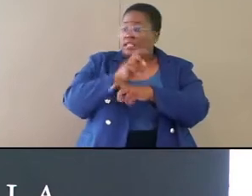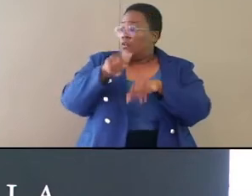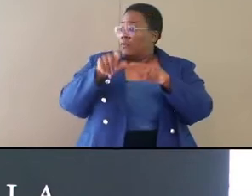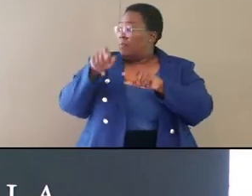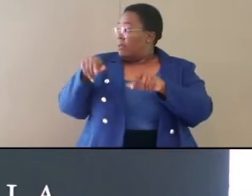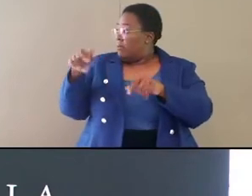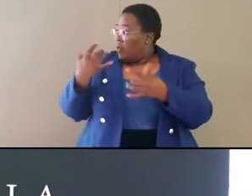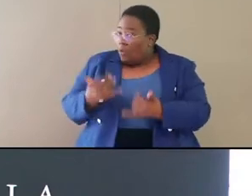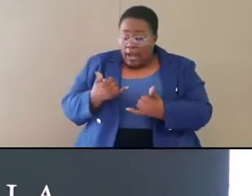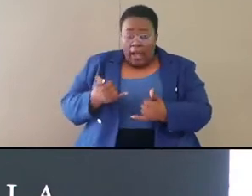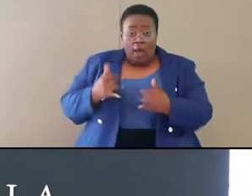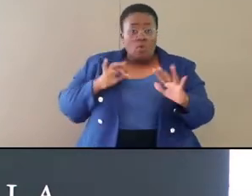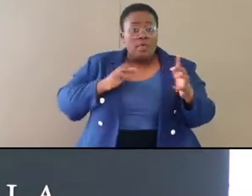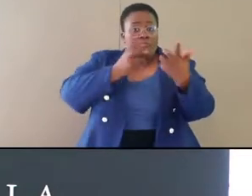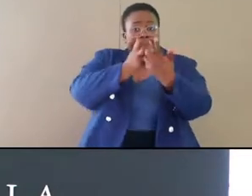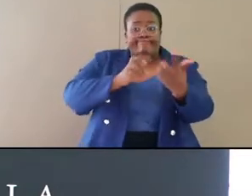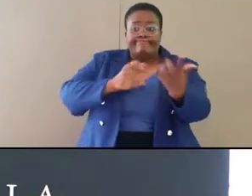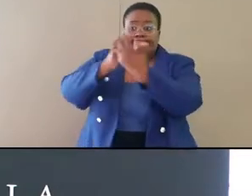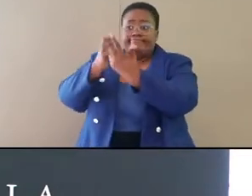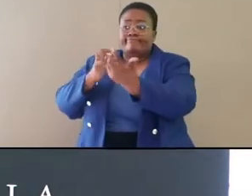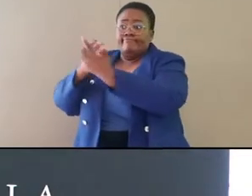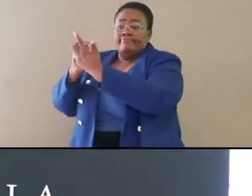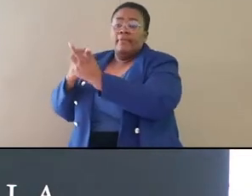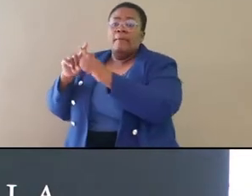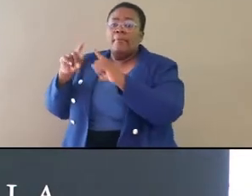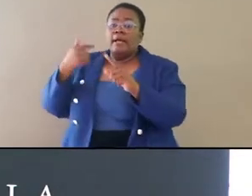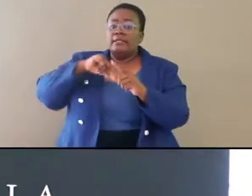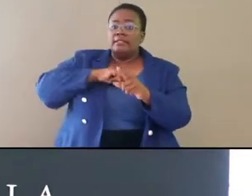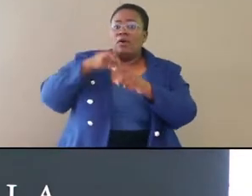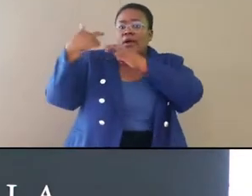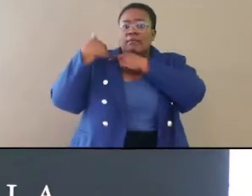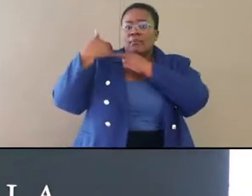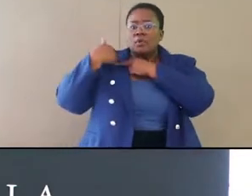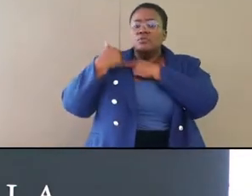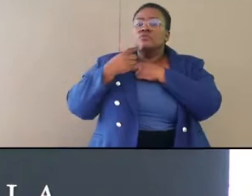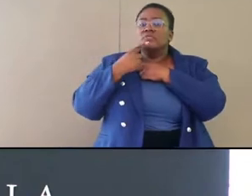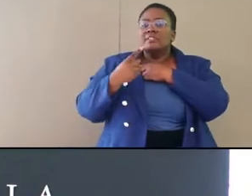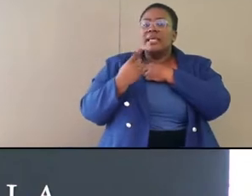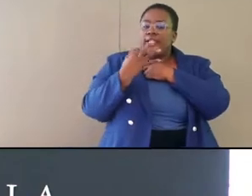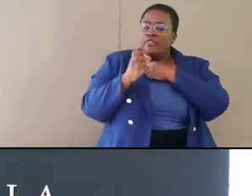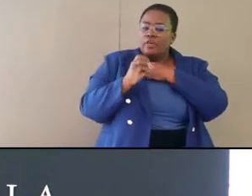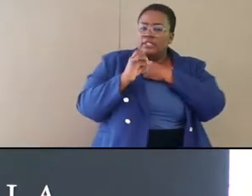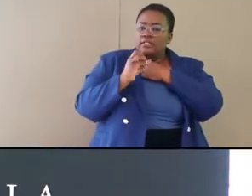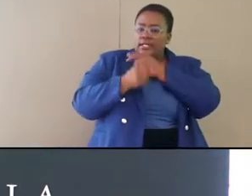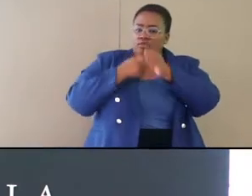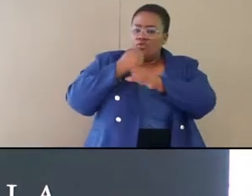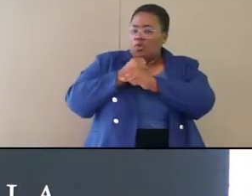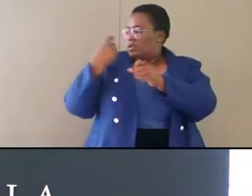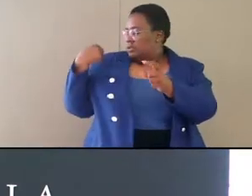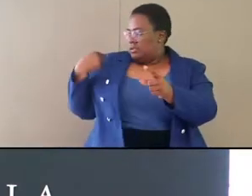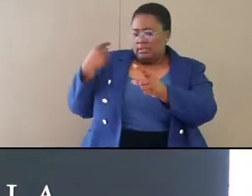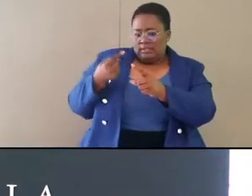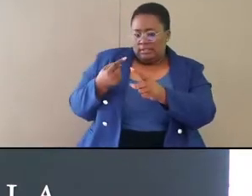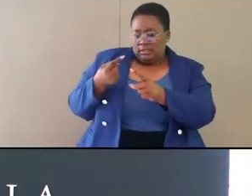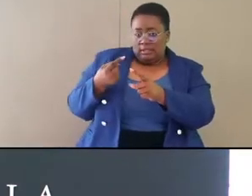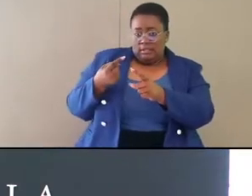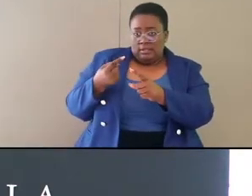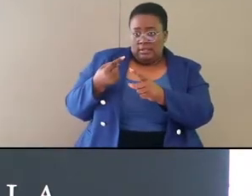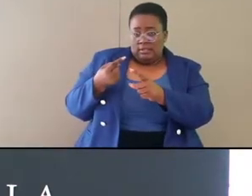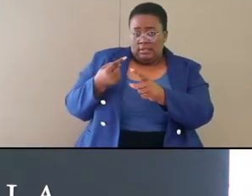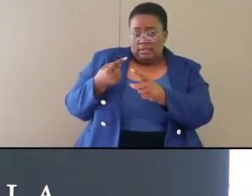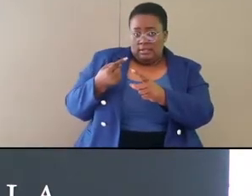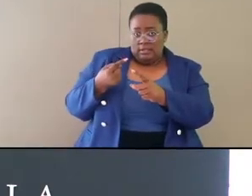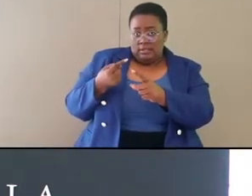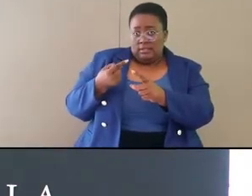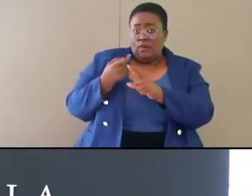But it's our responsibility to go to them and say, the past 30 years, from where were we lifting ourselves?